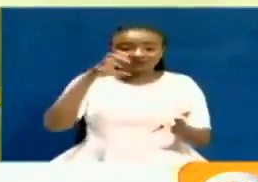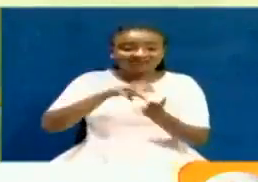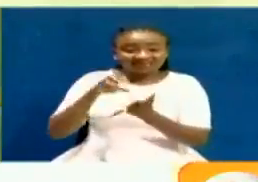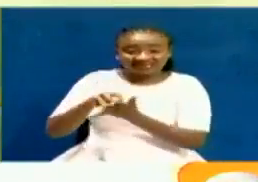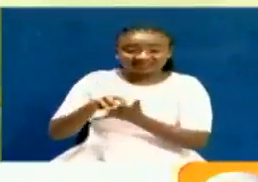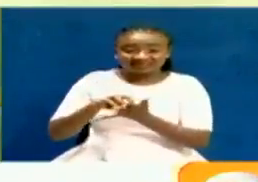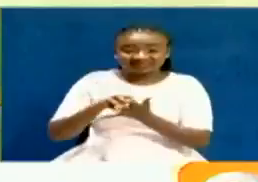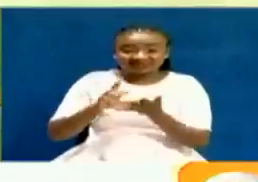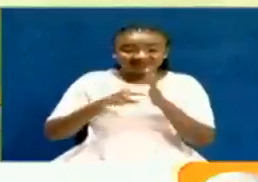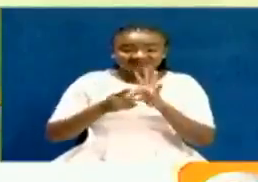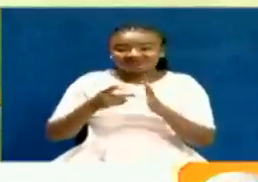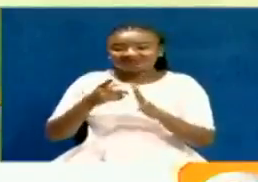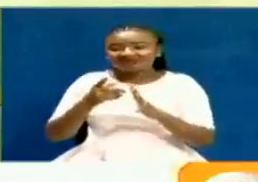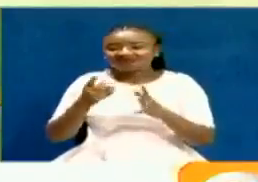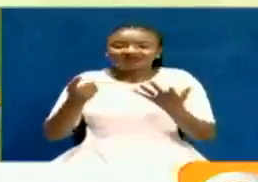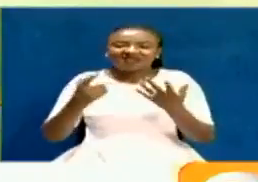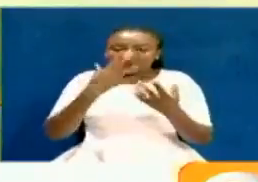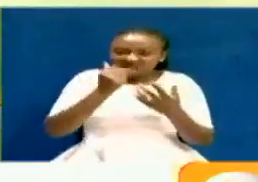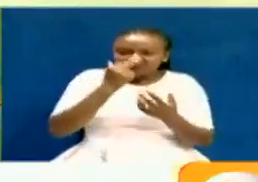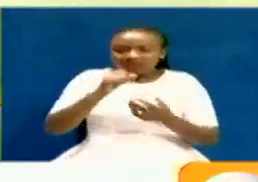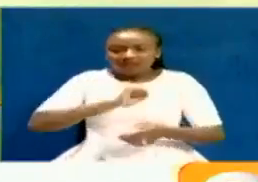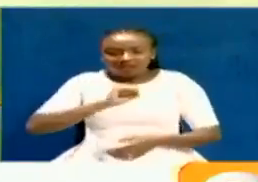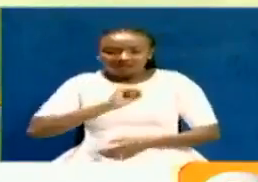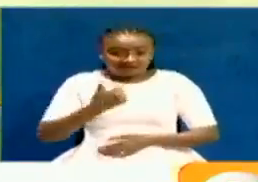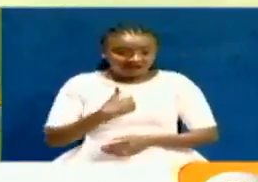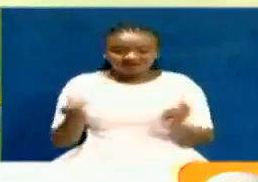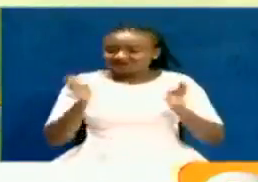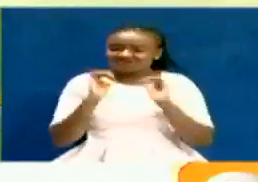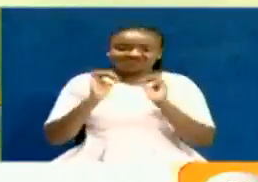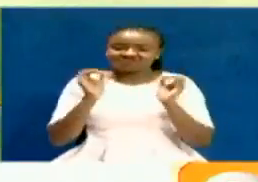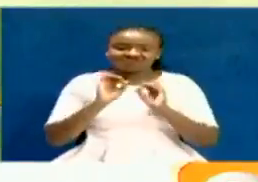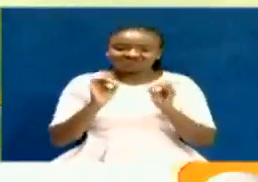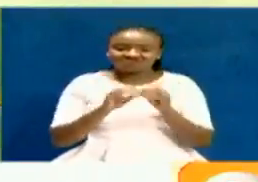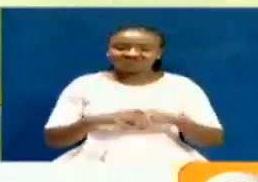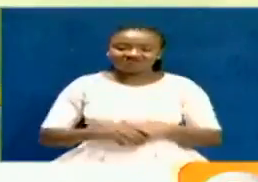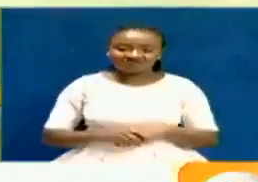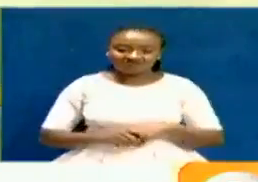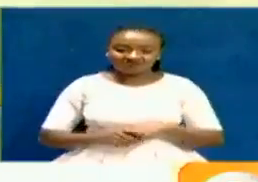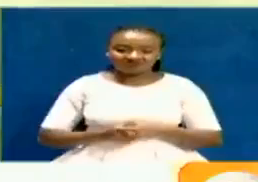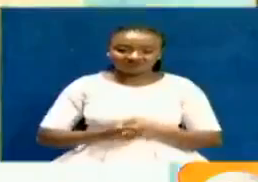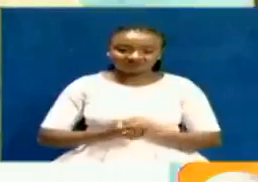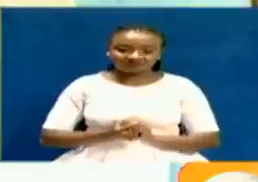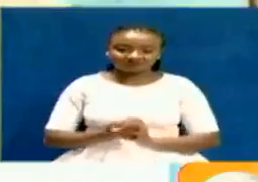not symptomatic and that isolation and contact tracing is underway. Take a look.